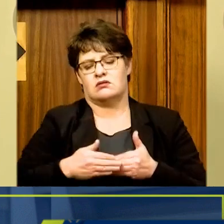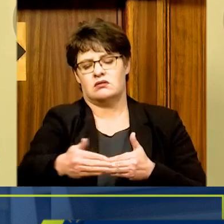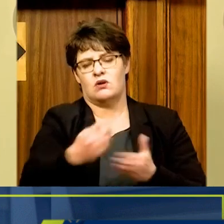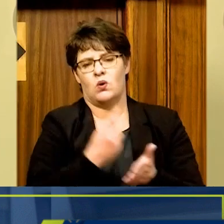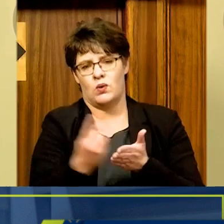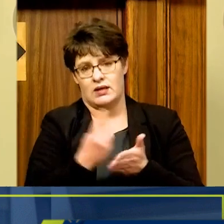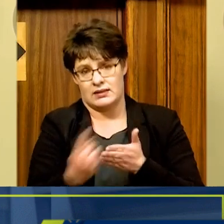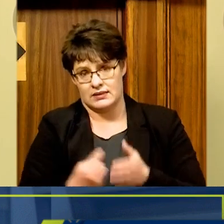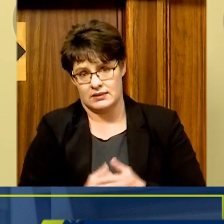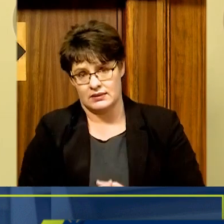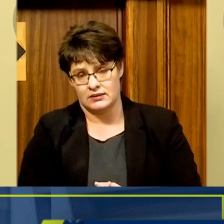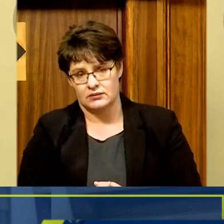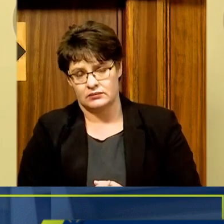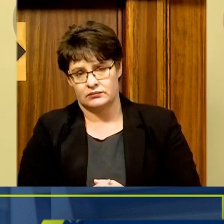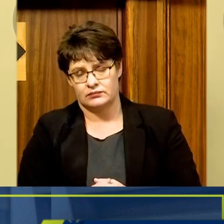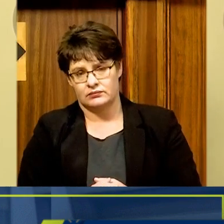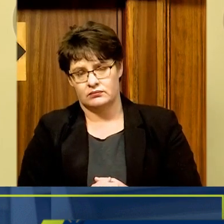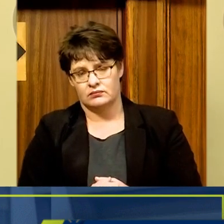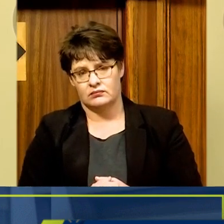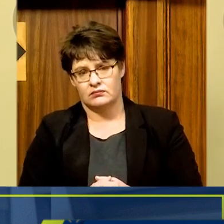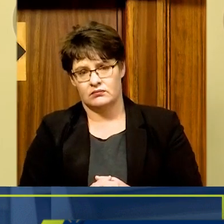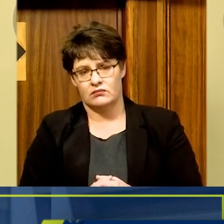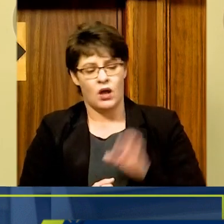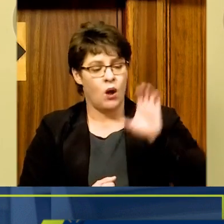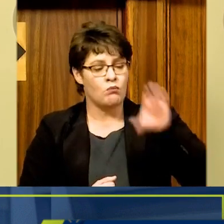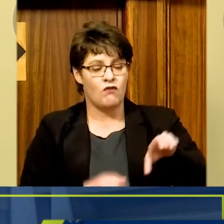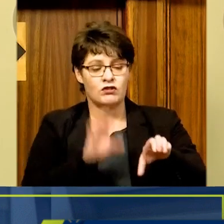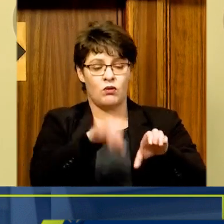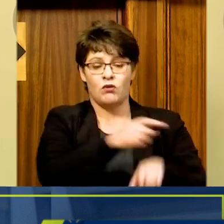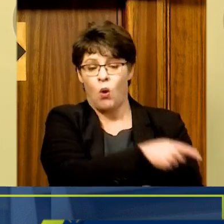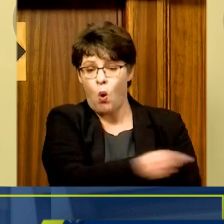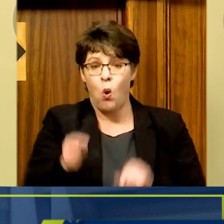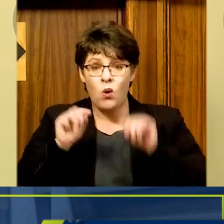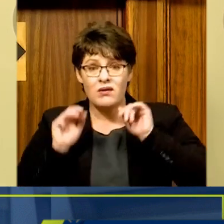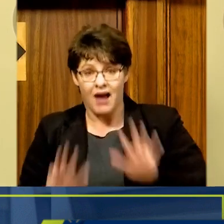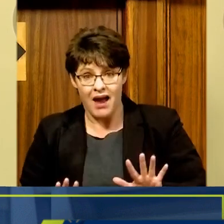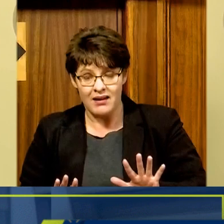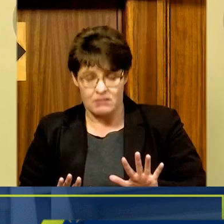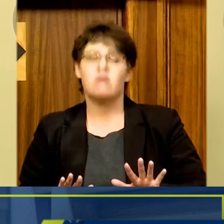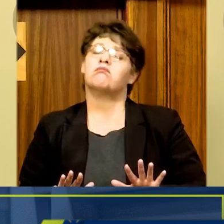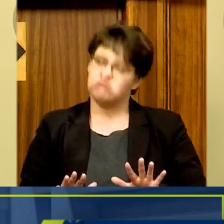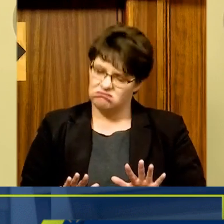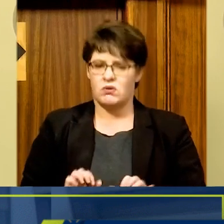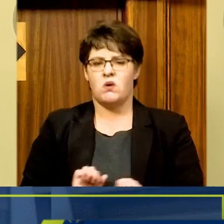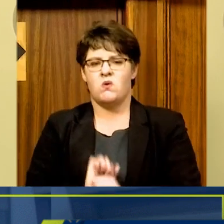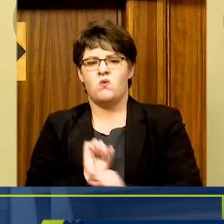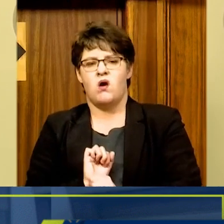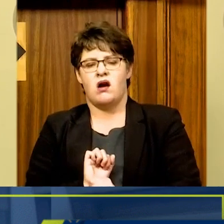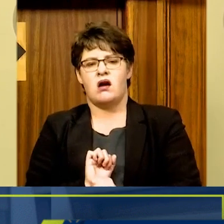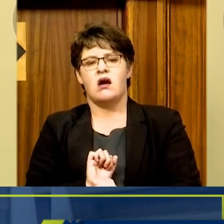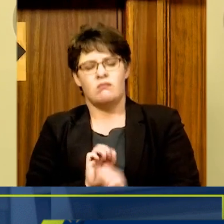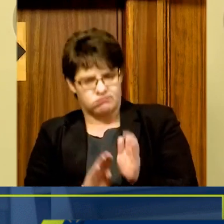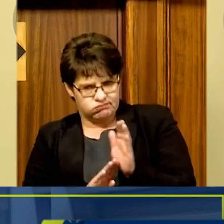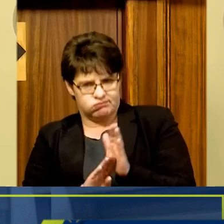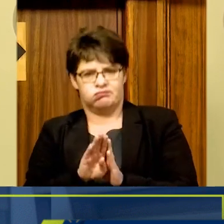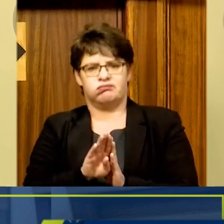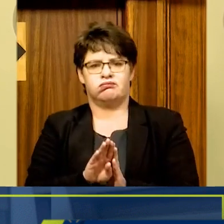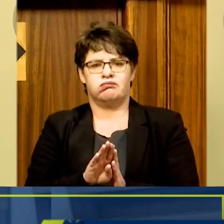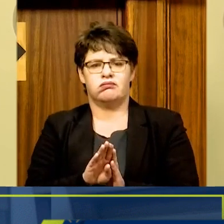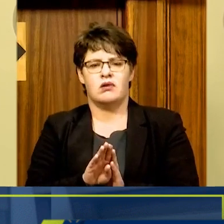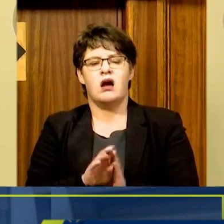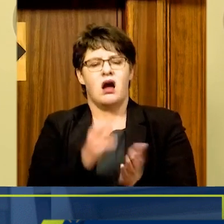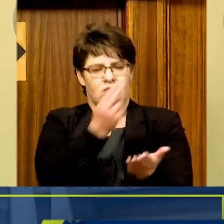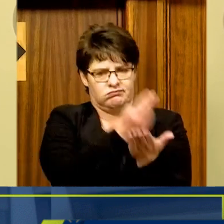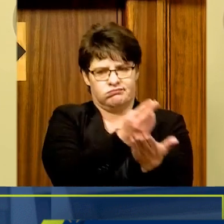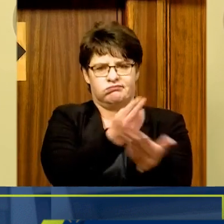weeks. Across all provinces, we are working to further increase the number of general ward